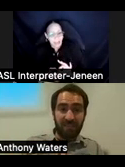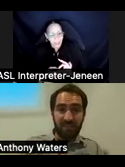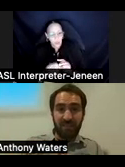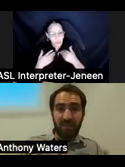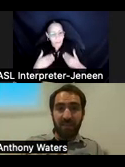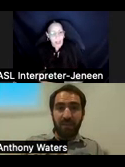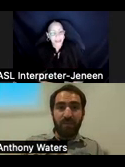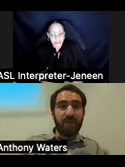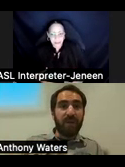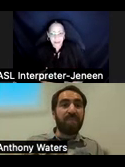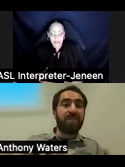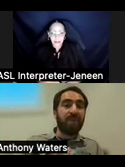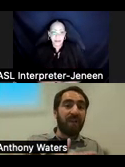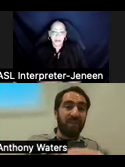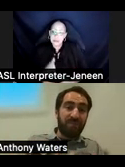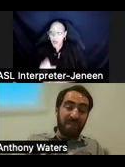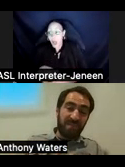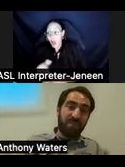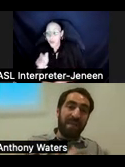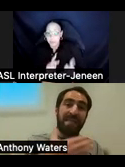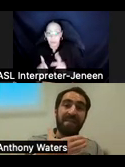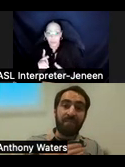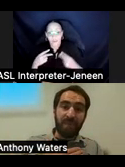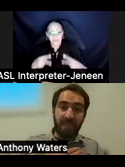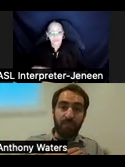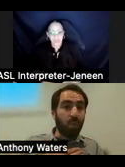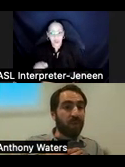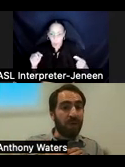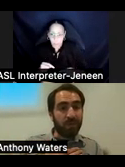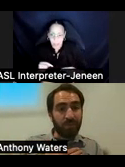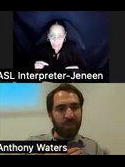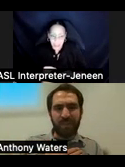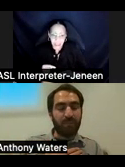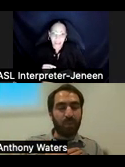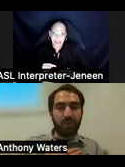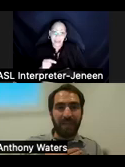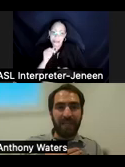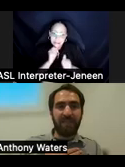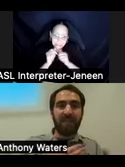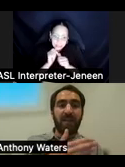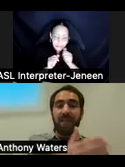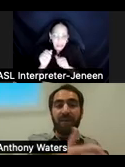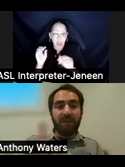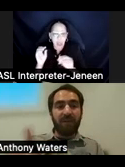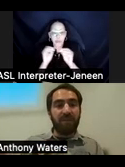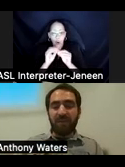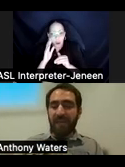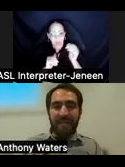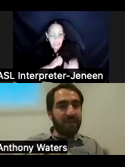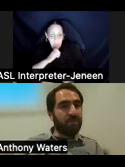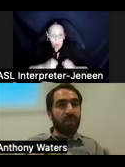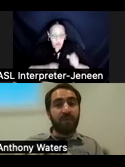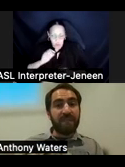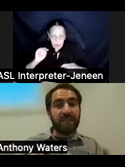body. For some people, the physical pain can be more tolerable than the emotional pain. There are